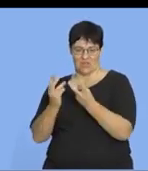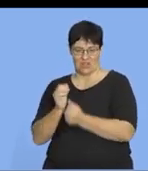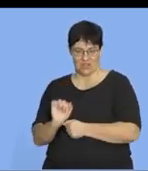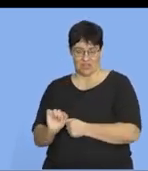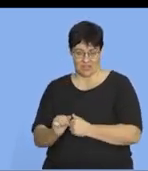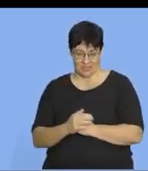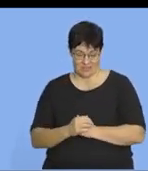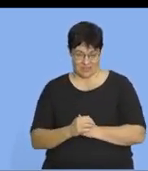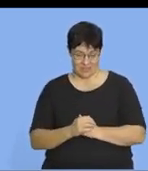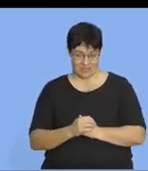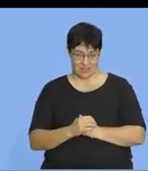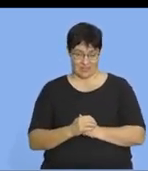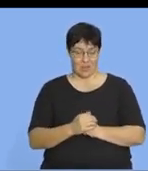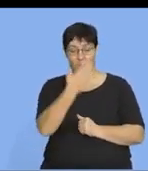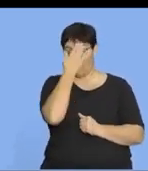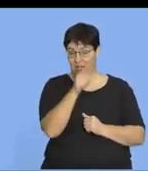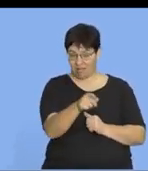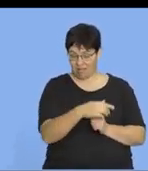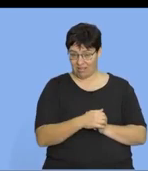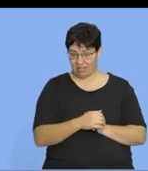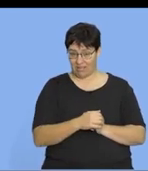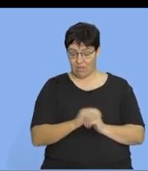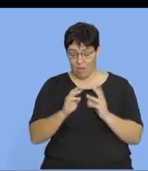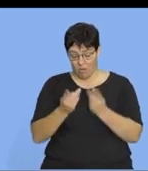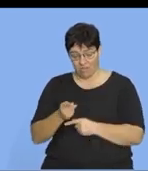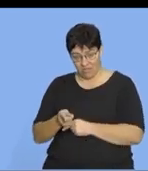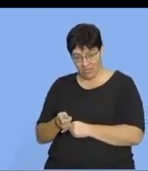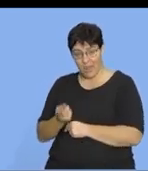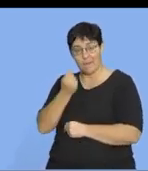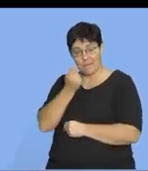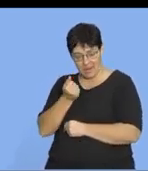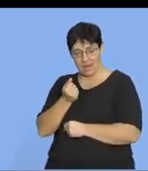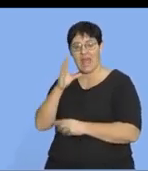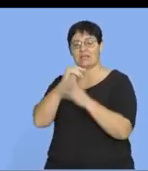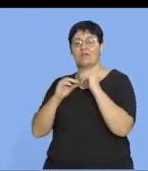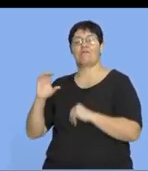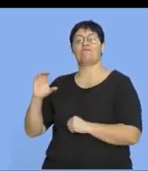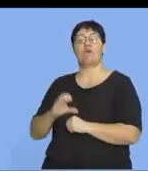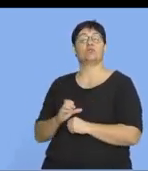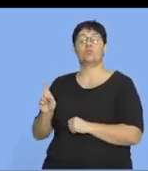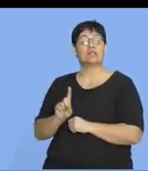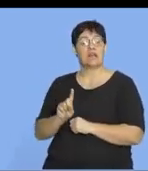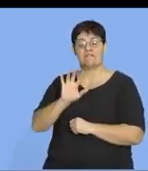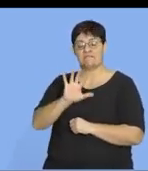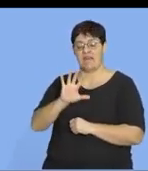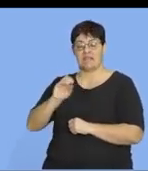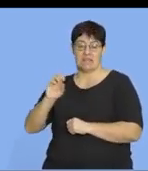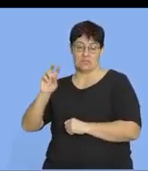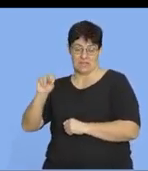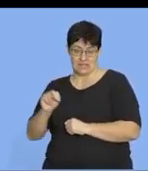Earth. We also know that on Earth, the man experiences a force